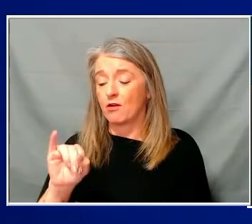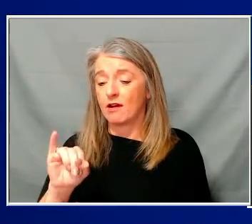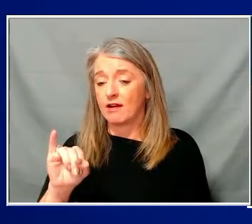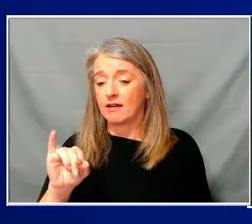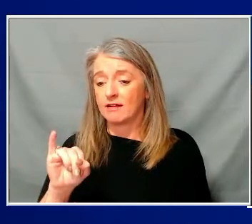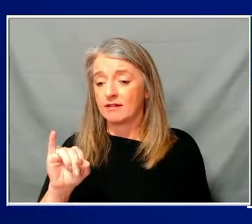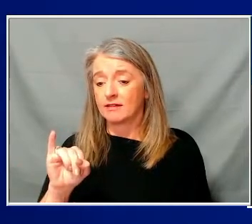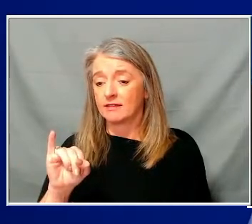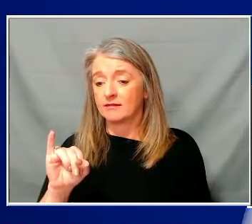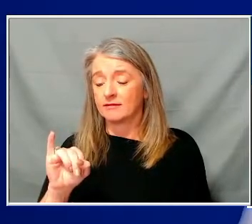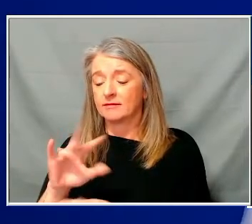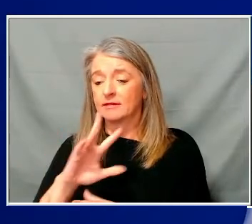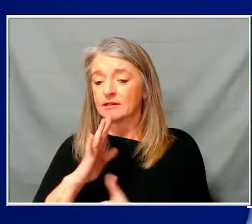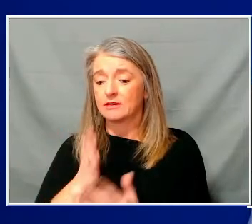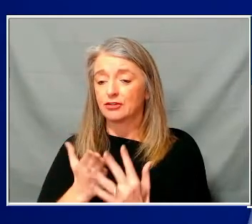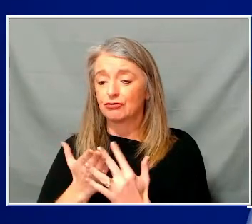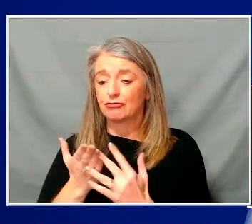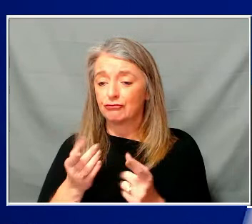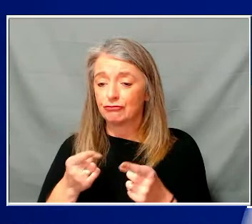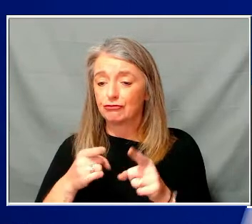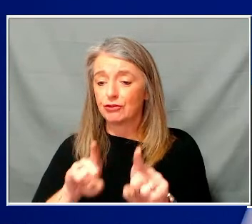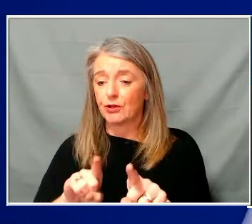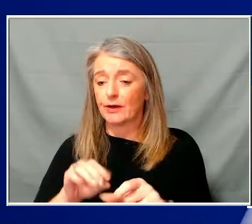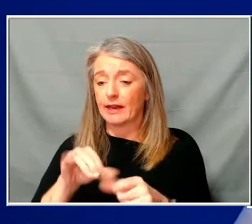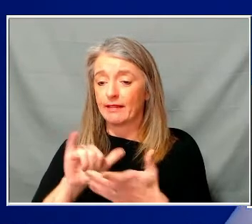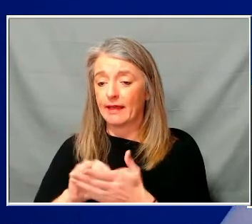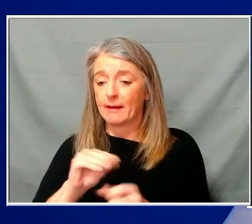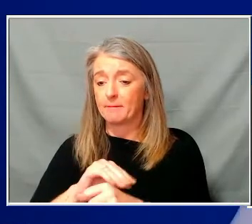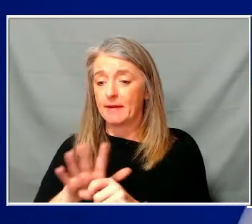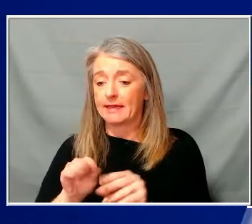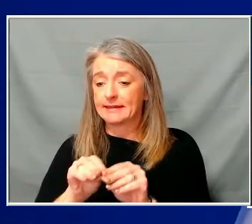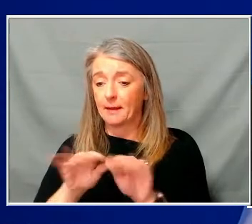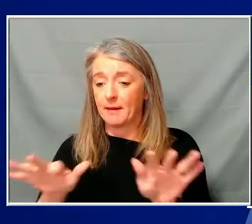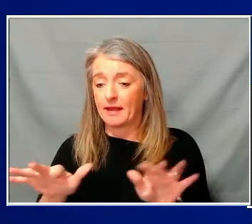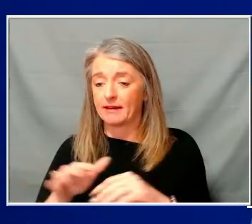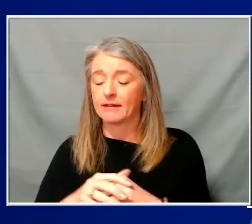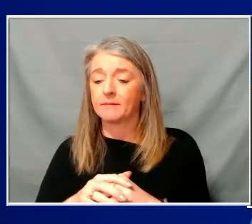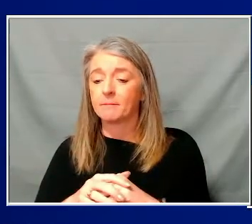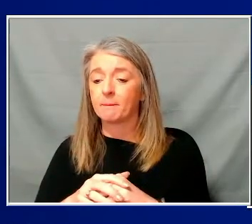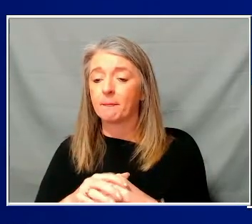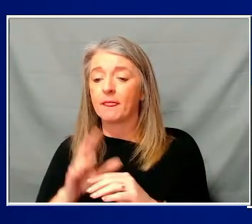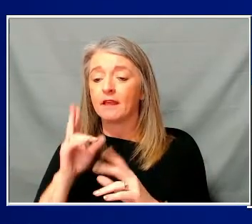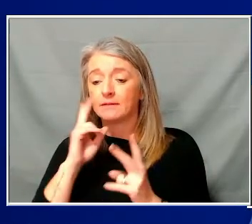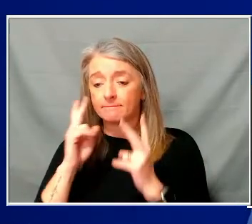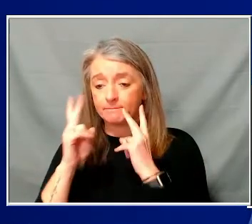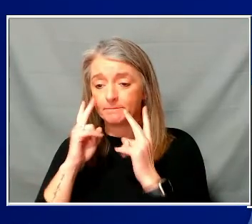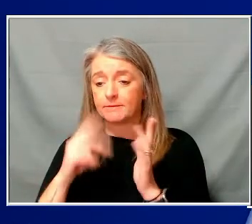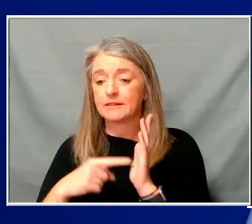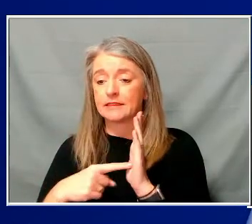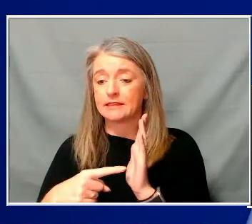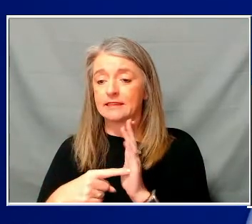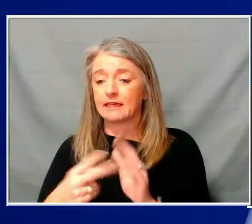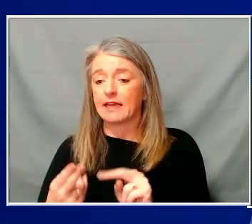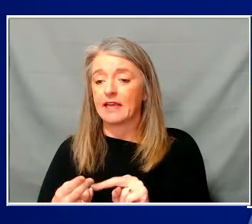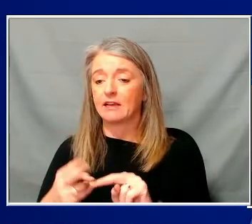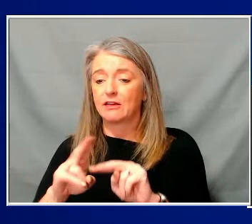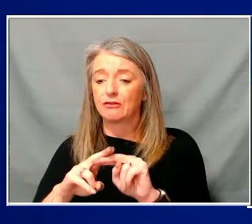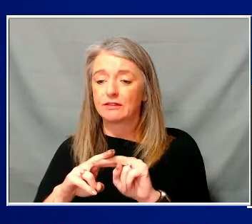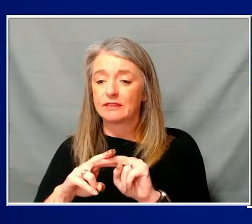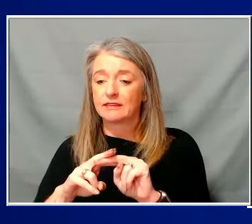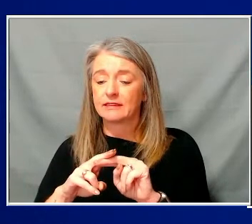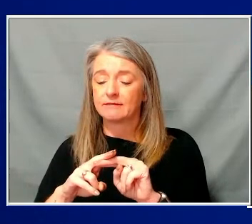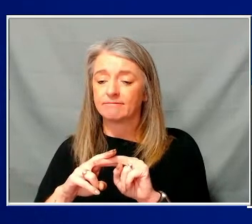sometime in the pandemic. And what they found was that there was signs of increased or